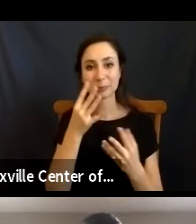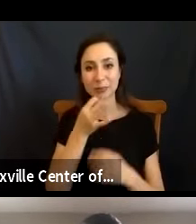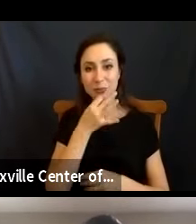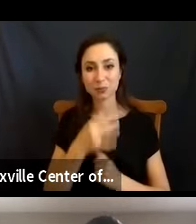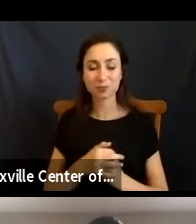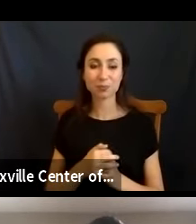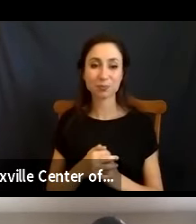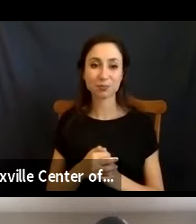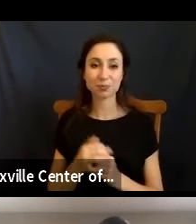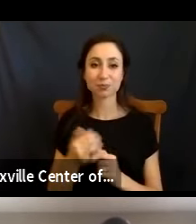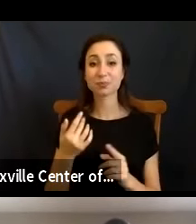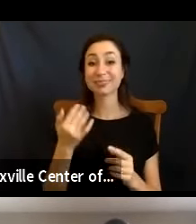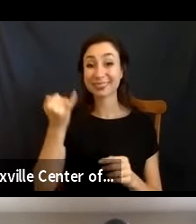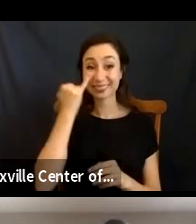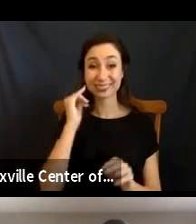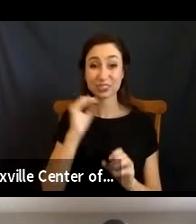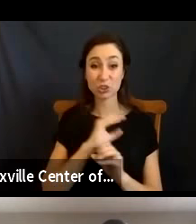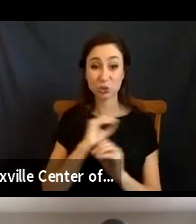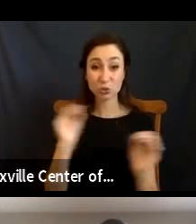If there's no other